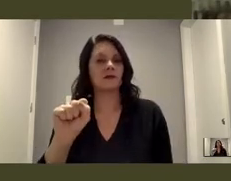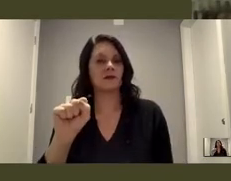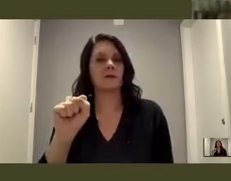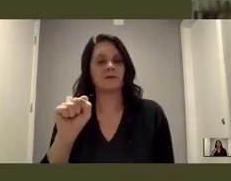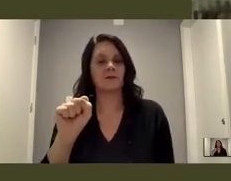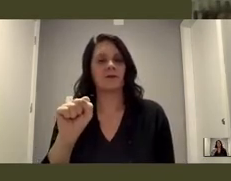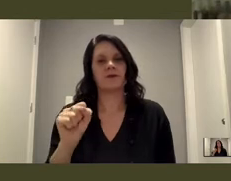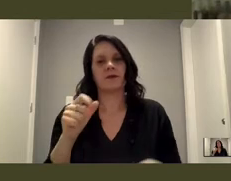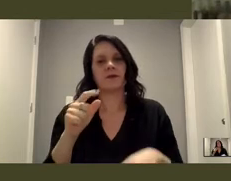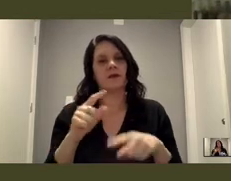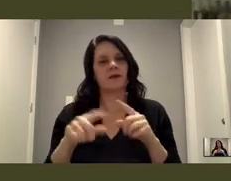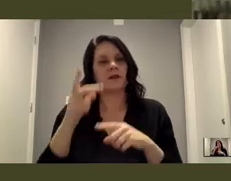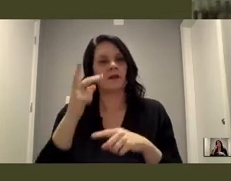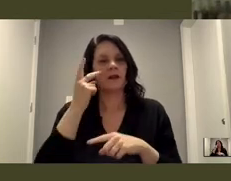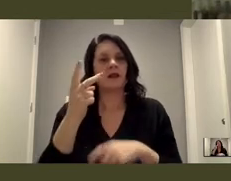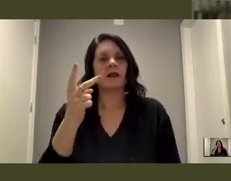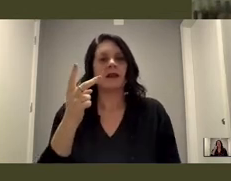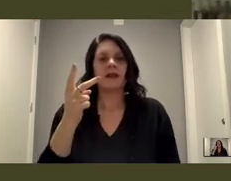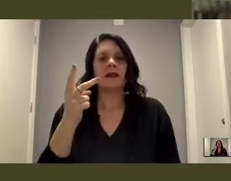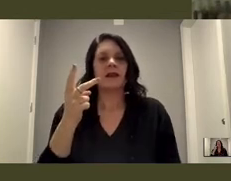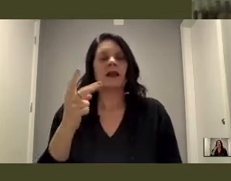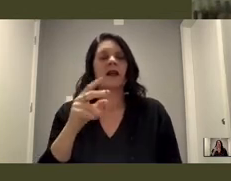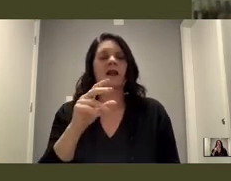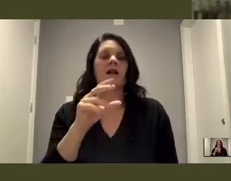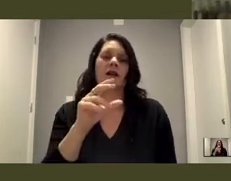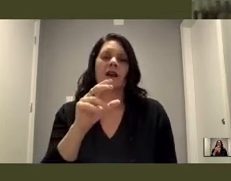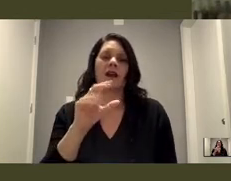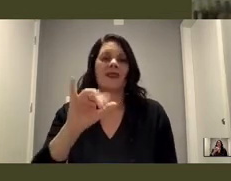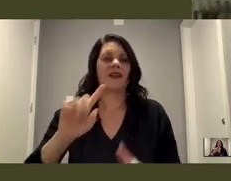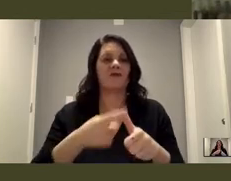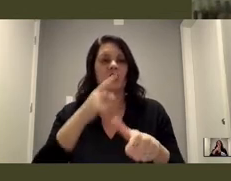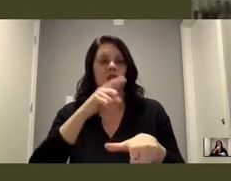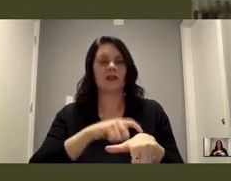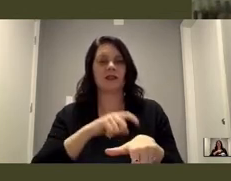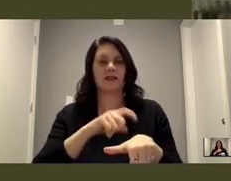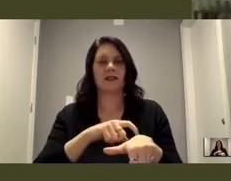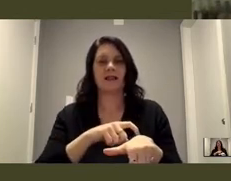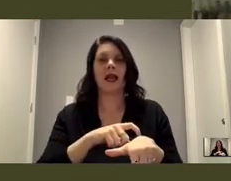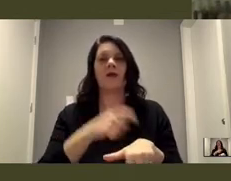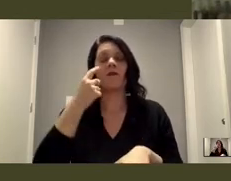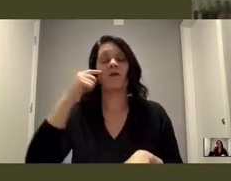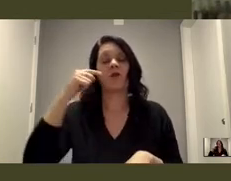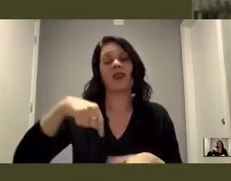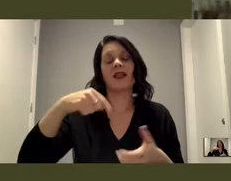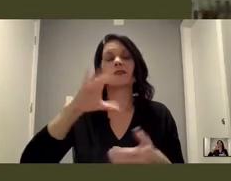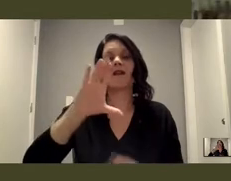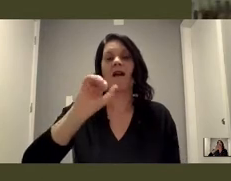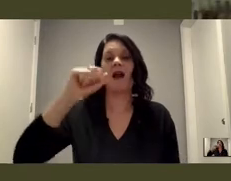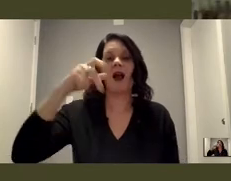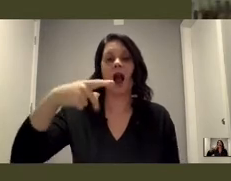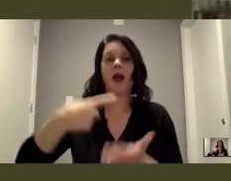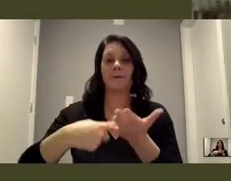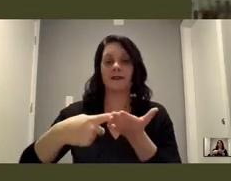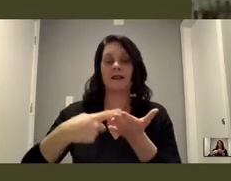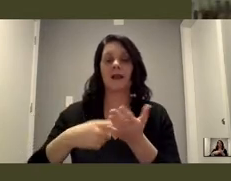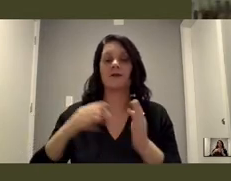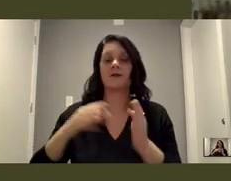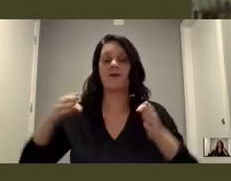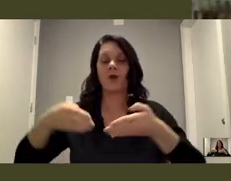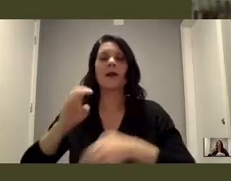granted. But at the same time, this is the first time in the COP discussion that energy, coal,